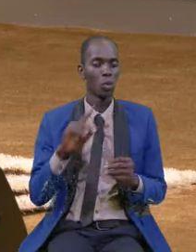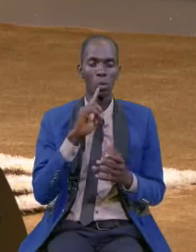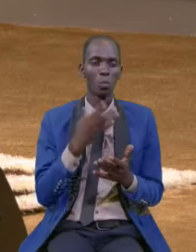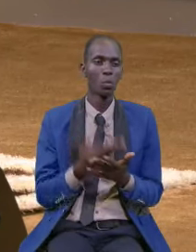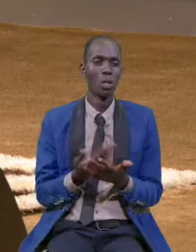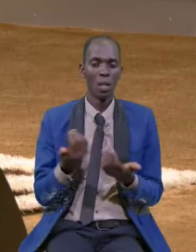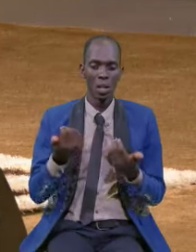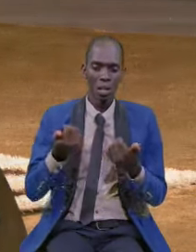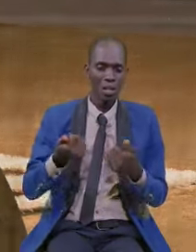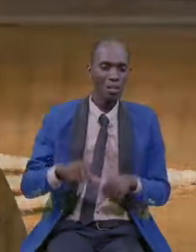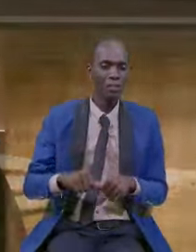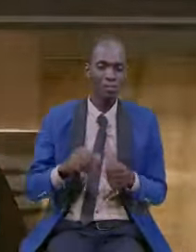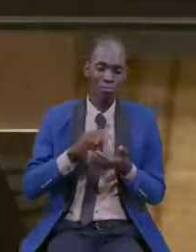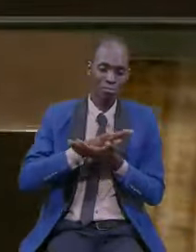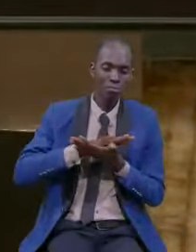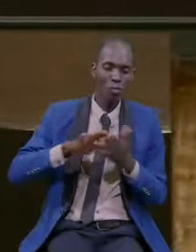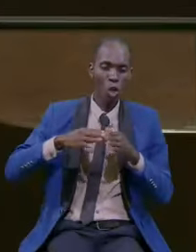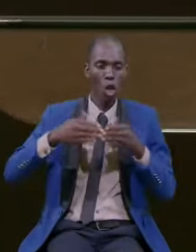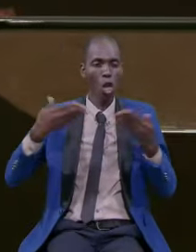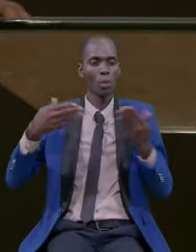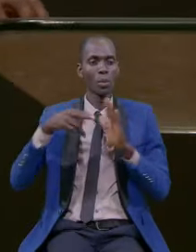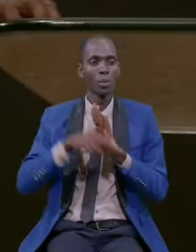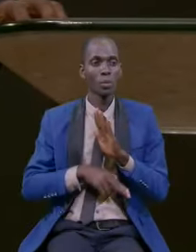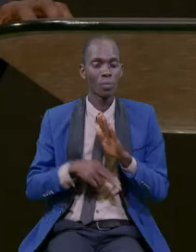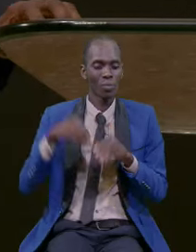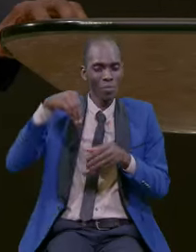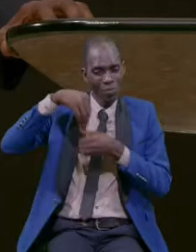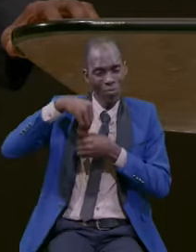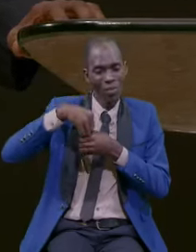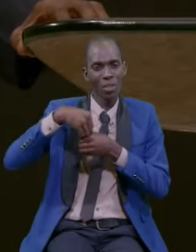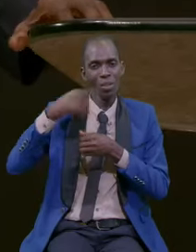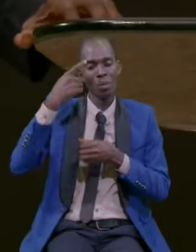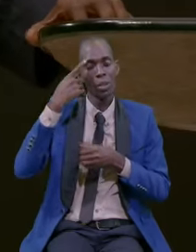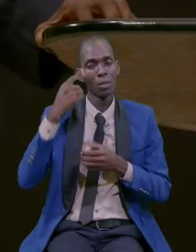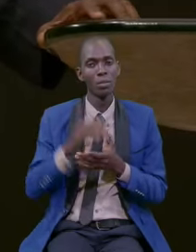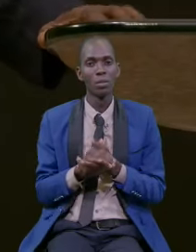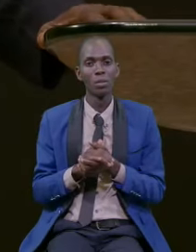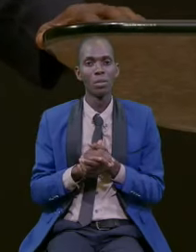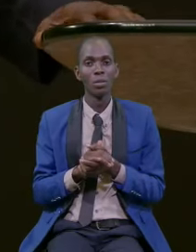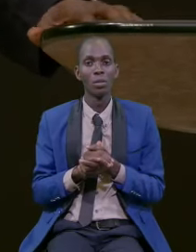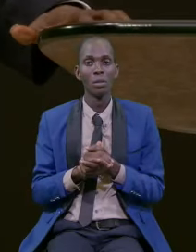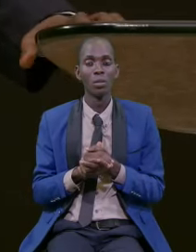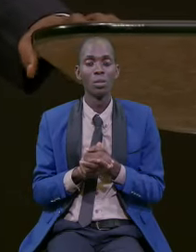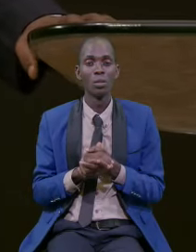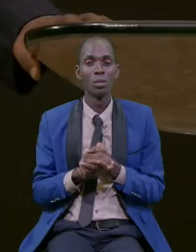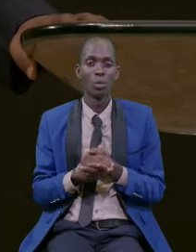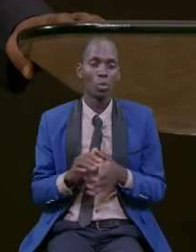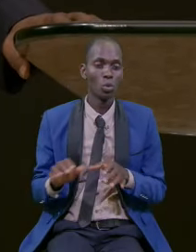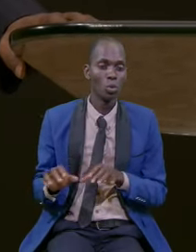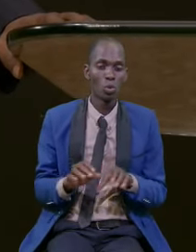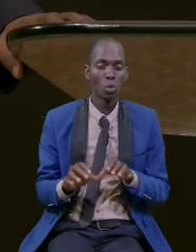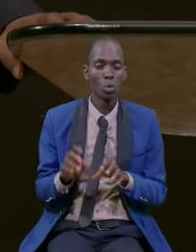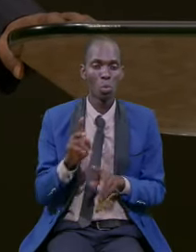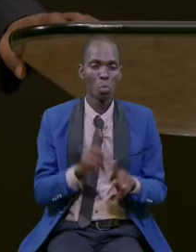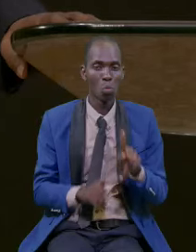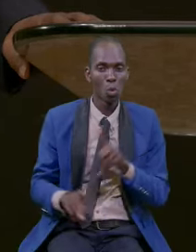action, transparency in the inner man. Do people know what you are